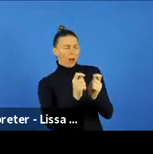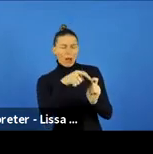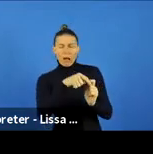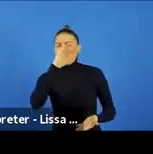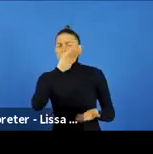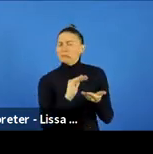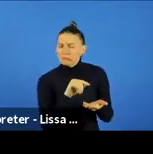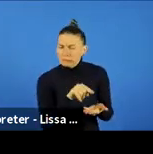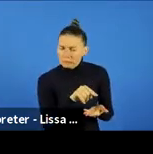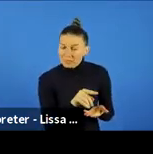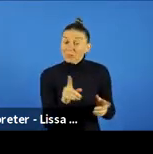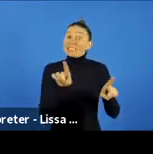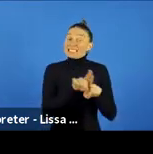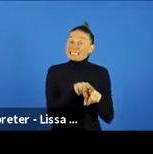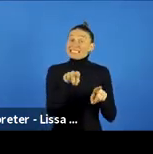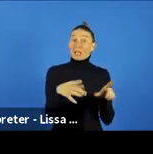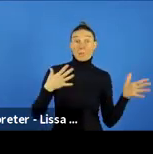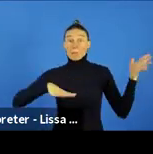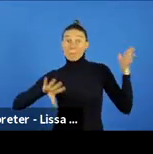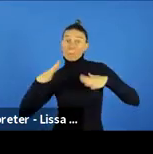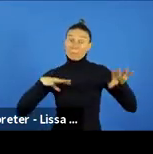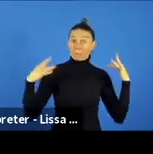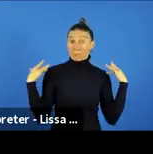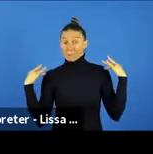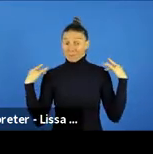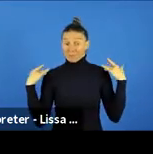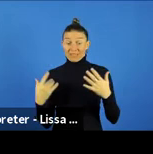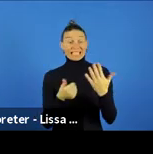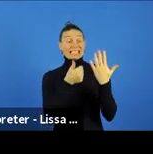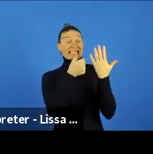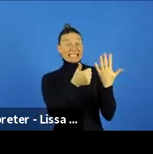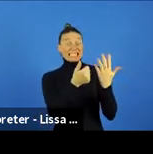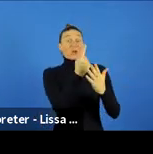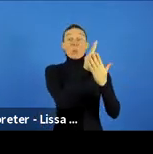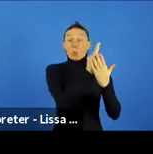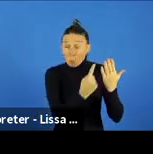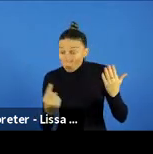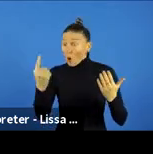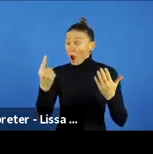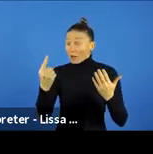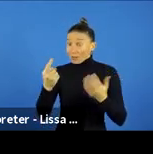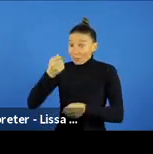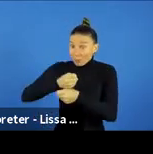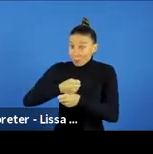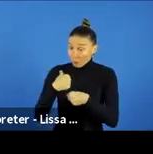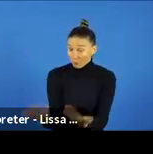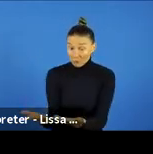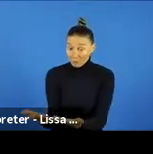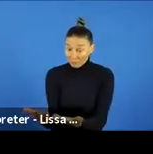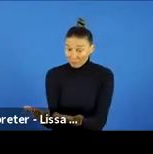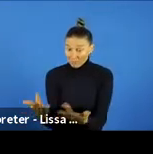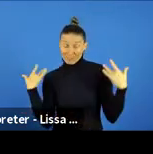consider that fashion employs 1 of 6 people worldwide. So it's a huge market to